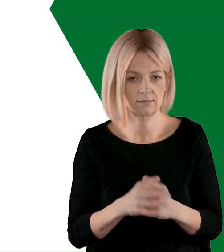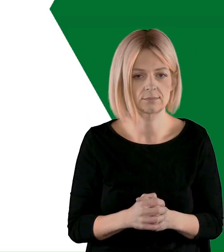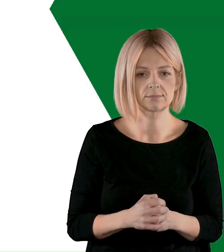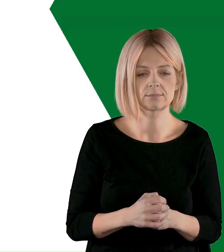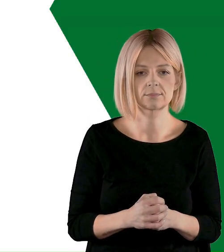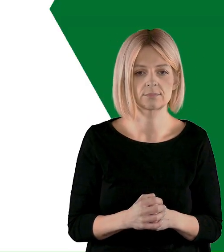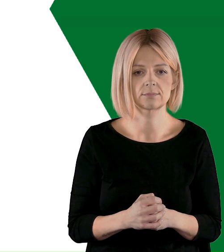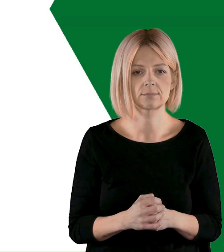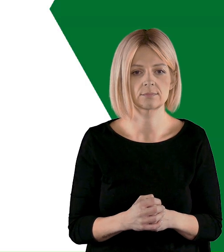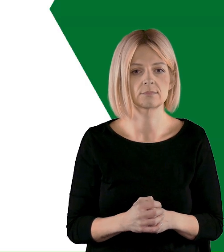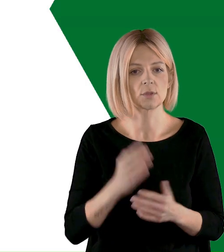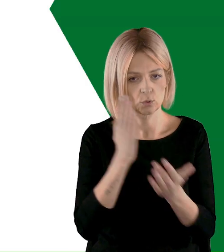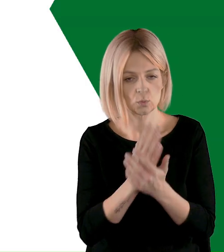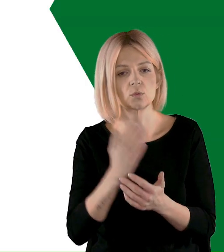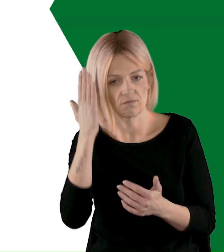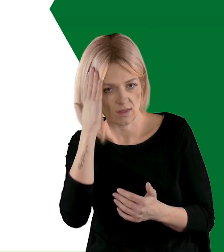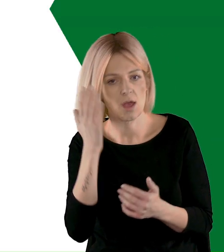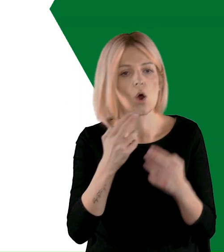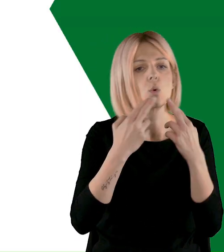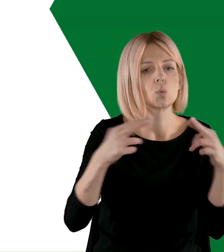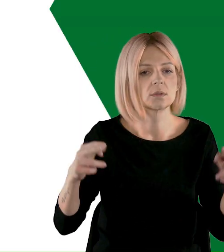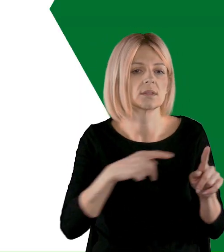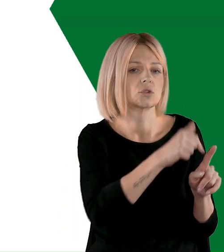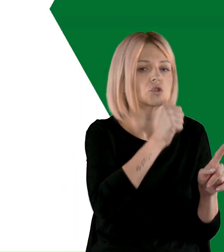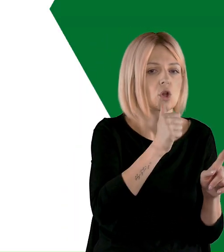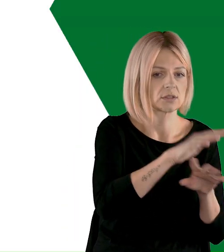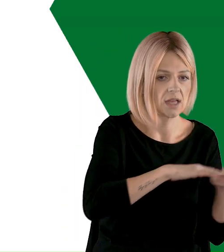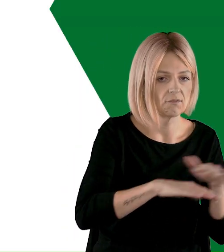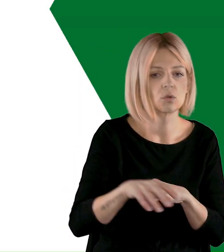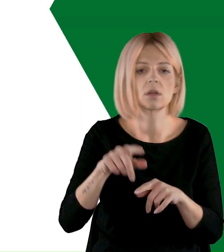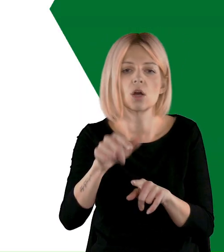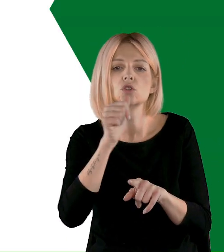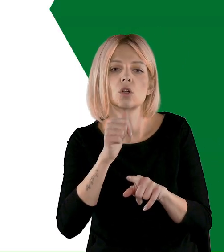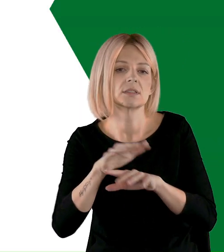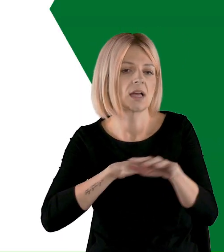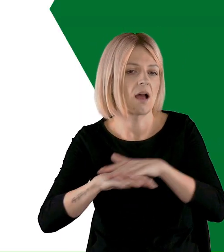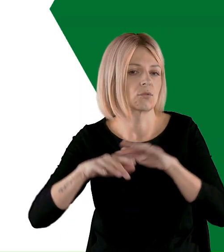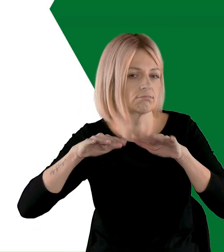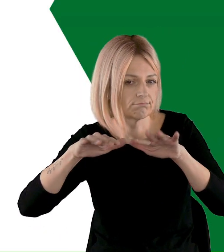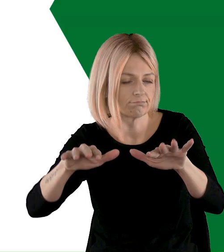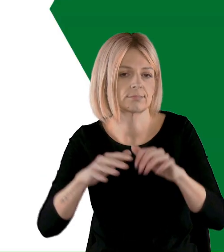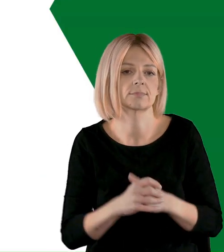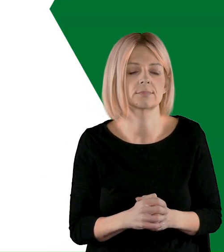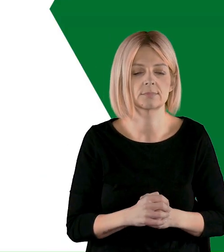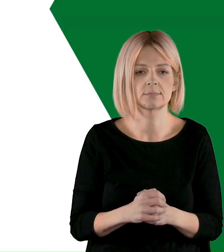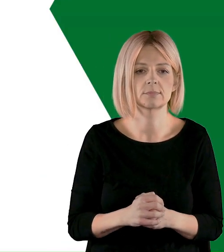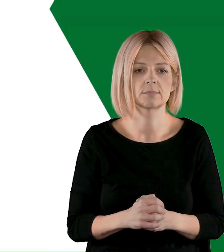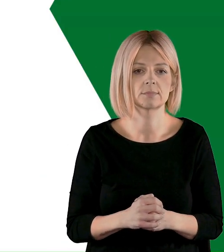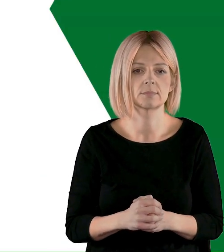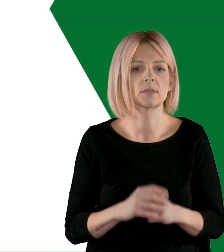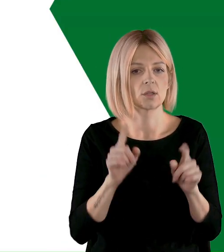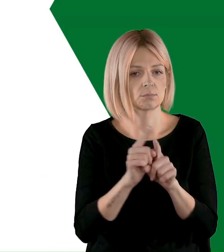such as the environmental awareness, system thinking, and problem solving. And lastly, we saw some